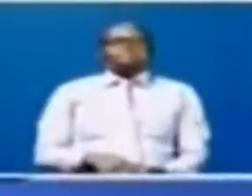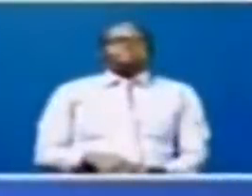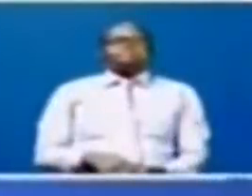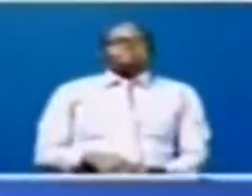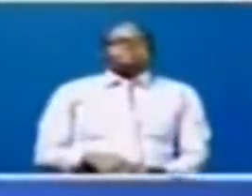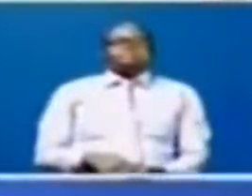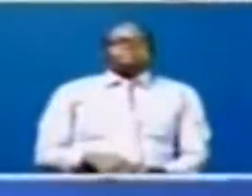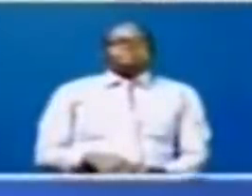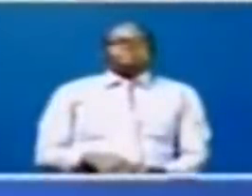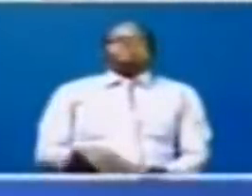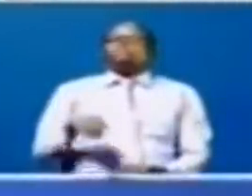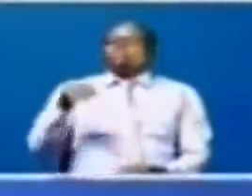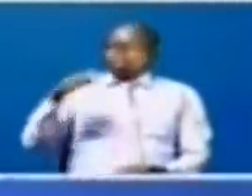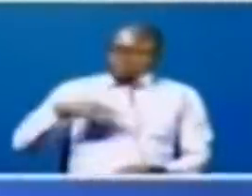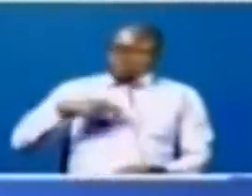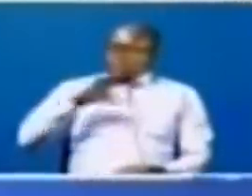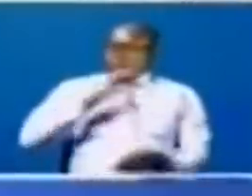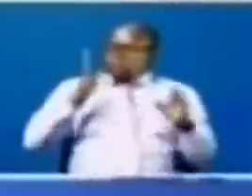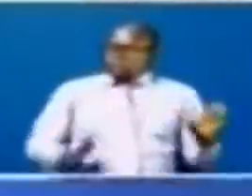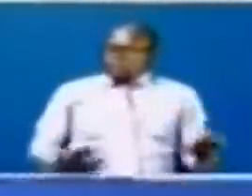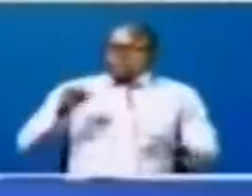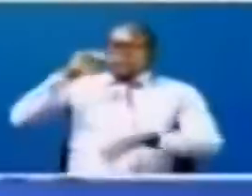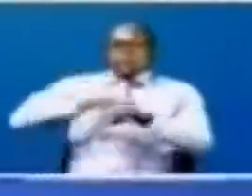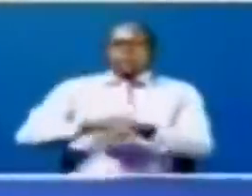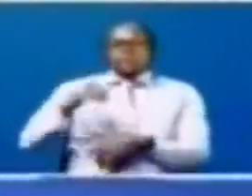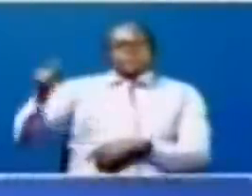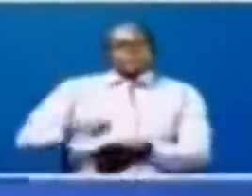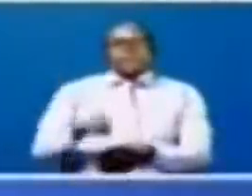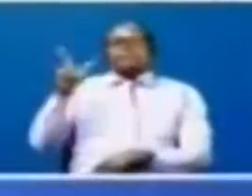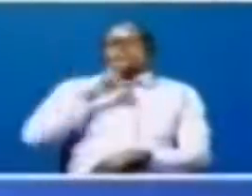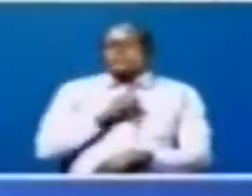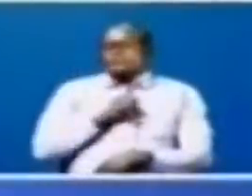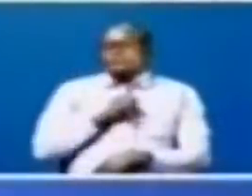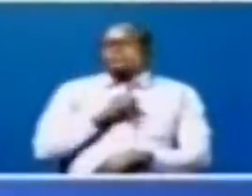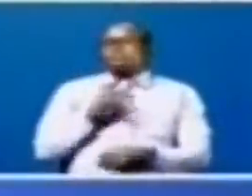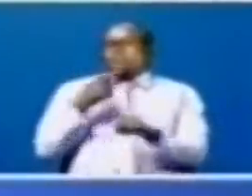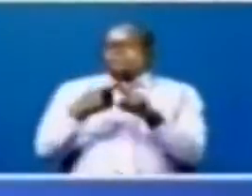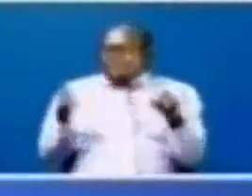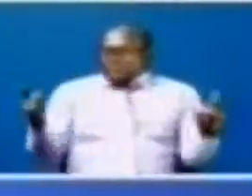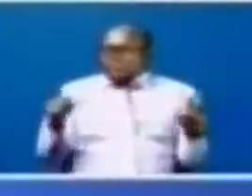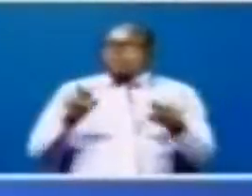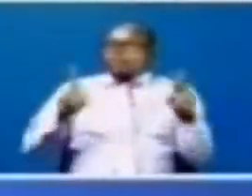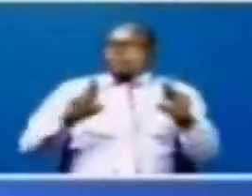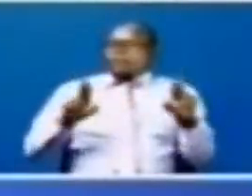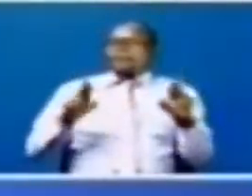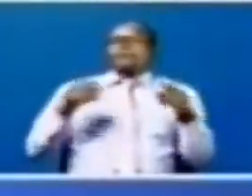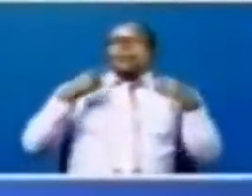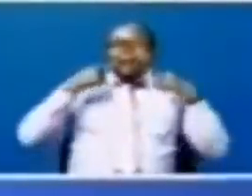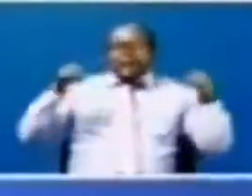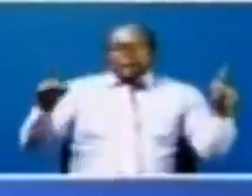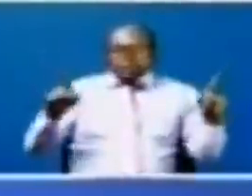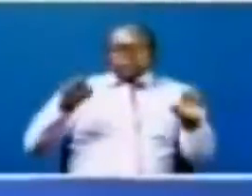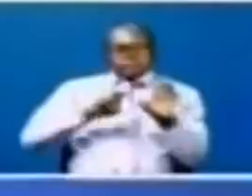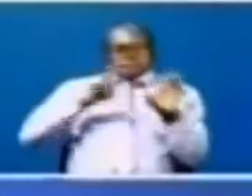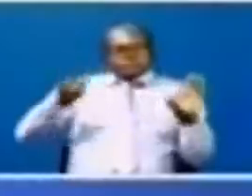these commissioners were receiving their salaries, yet they had already expressed that